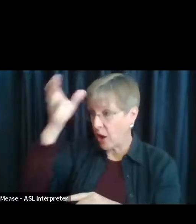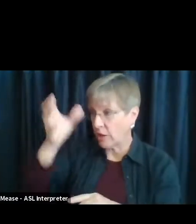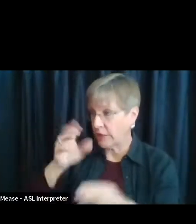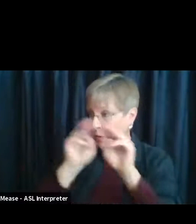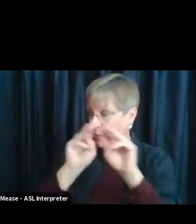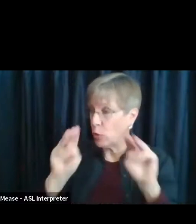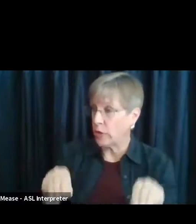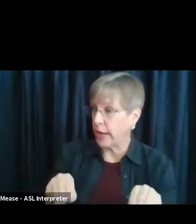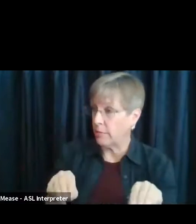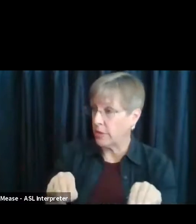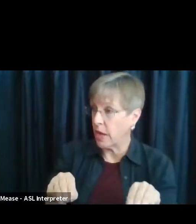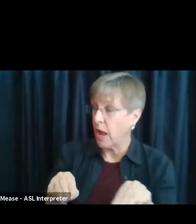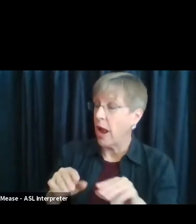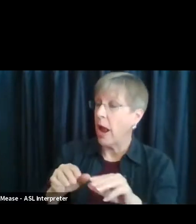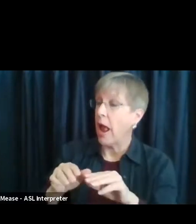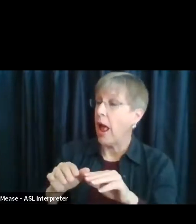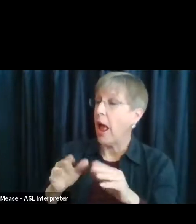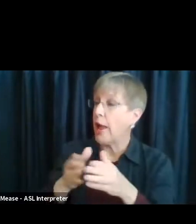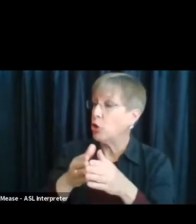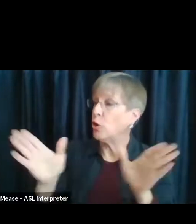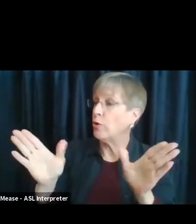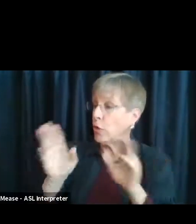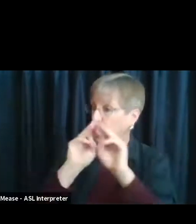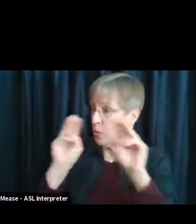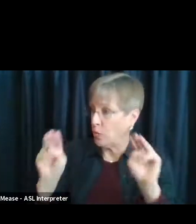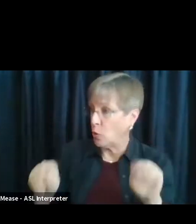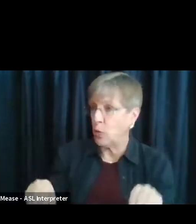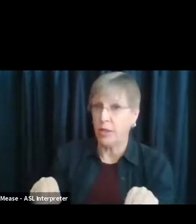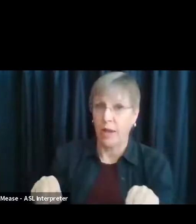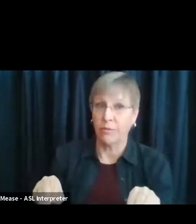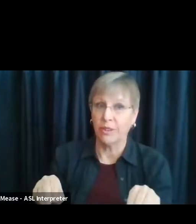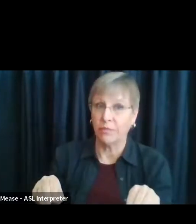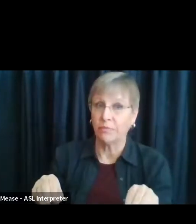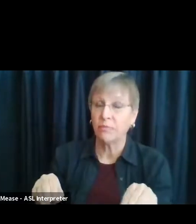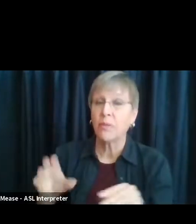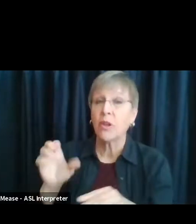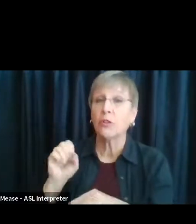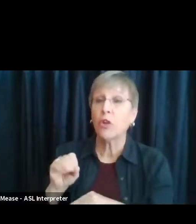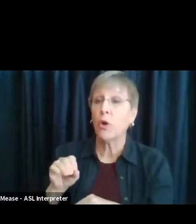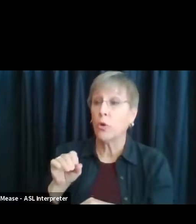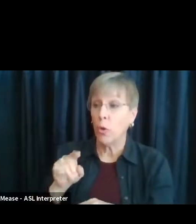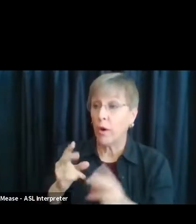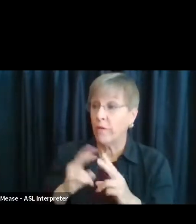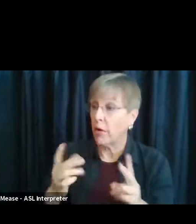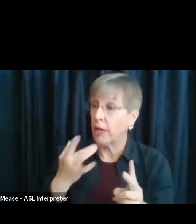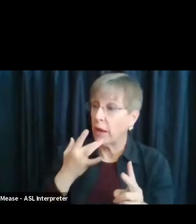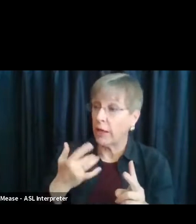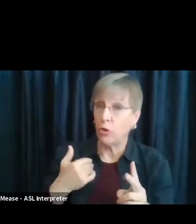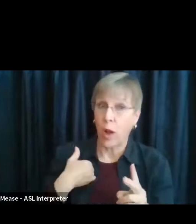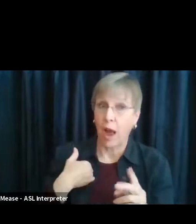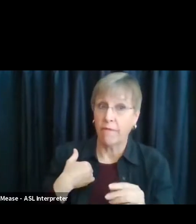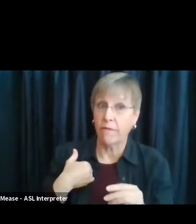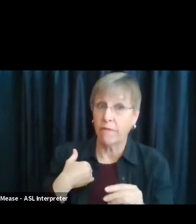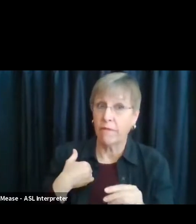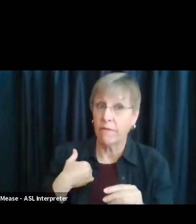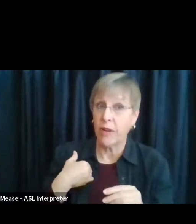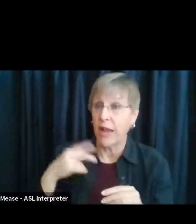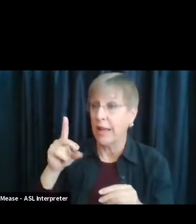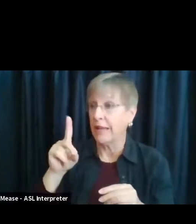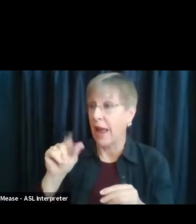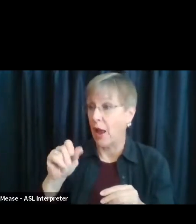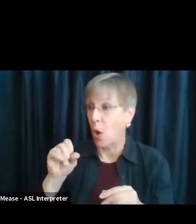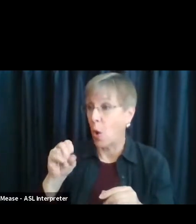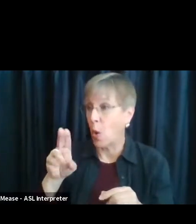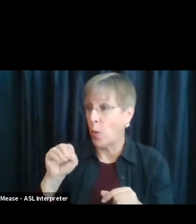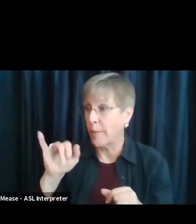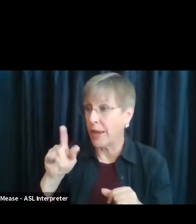museums and of universal museum, encyclopedic museums. So you are very lucky to have Dahomean objects in